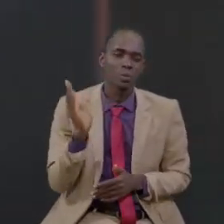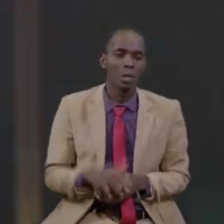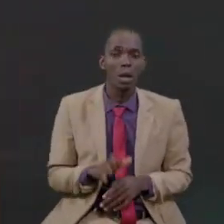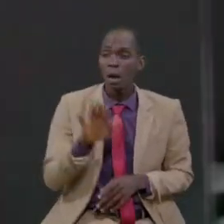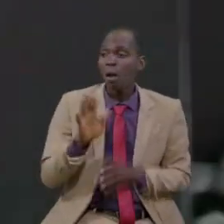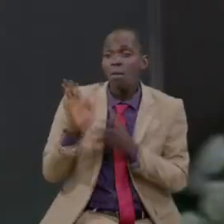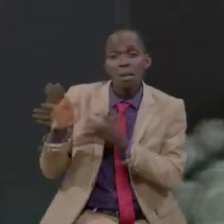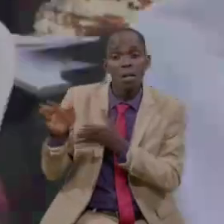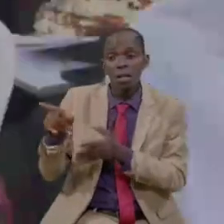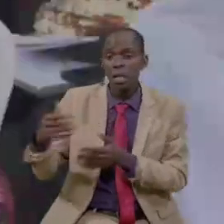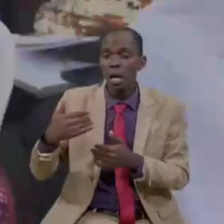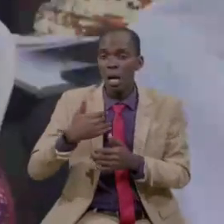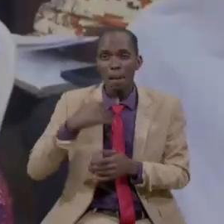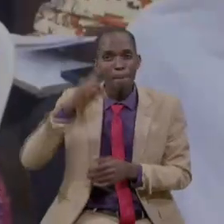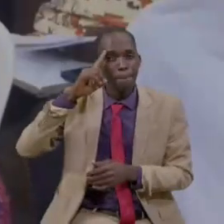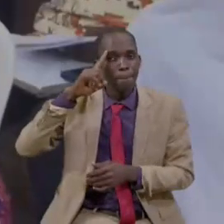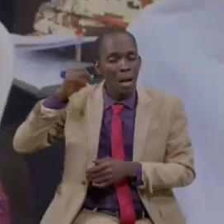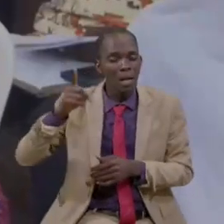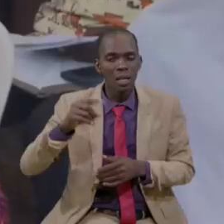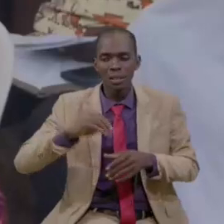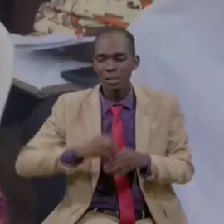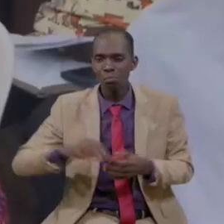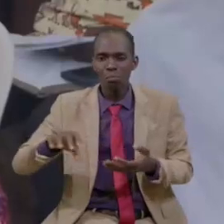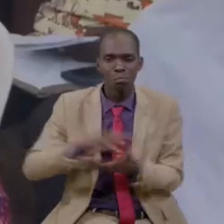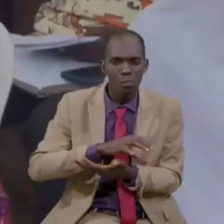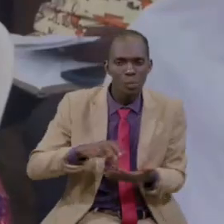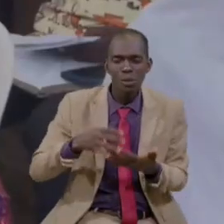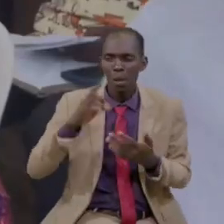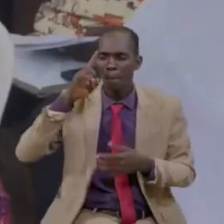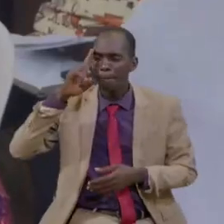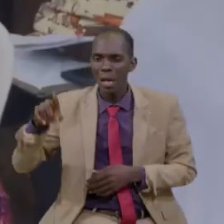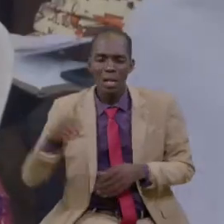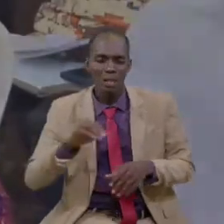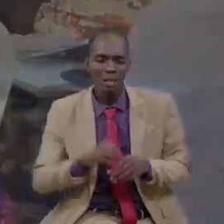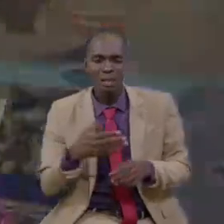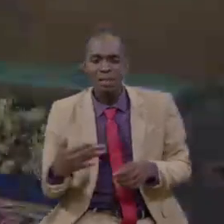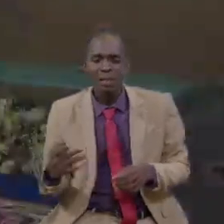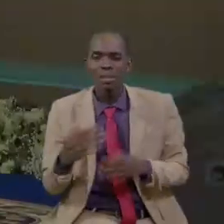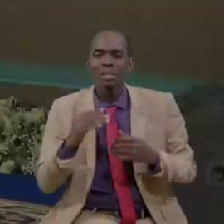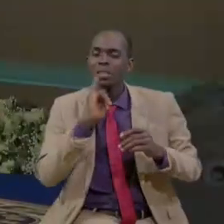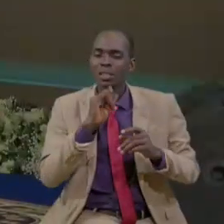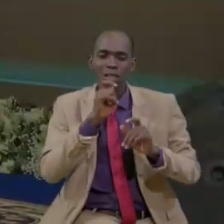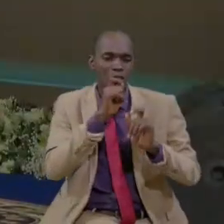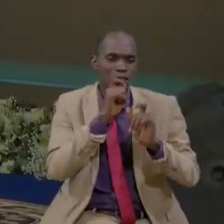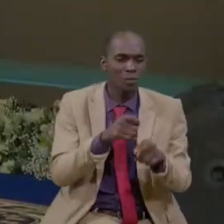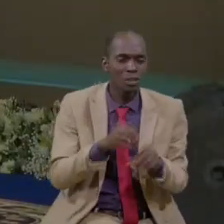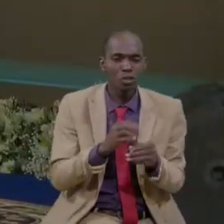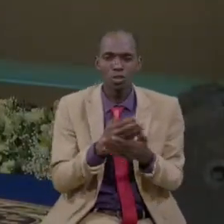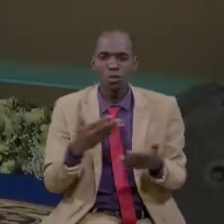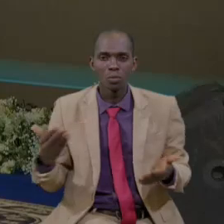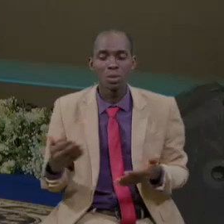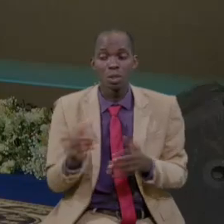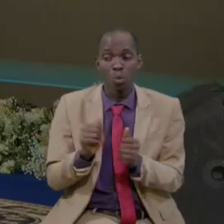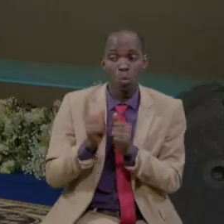make use of his gift because without his gift, my ministry will not prosper. And